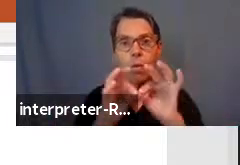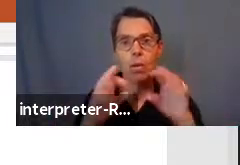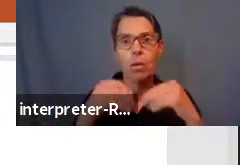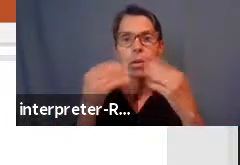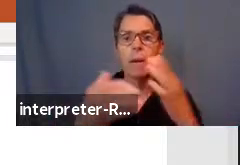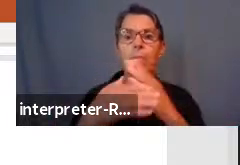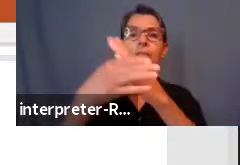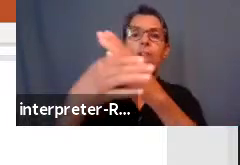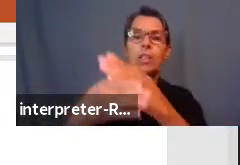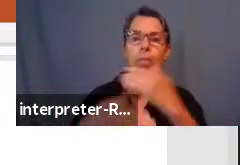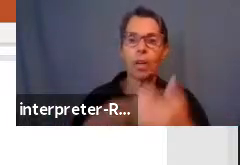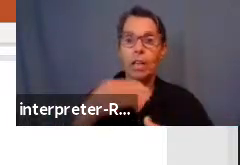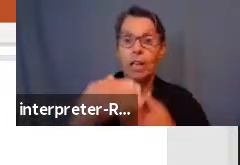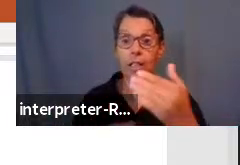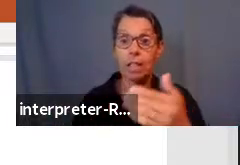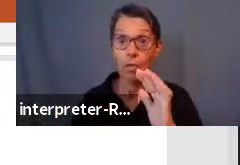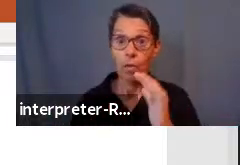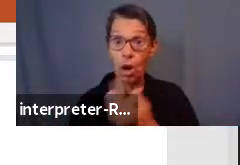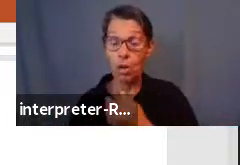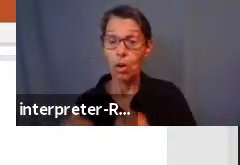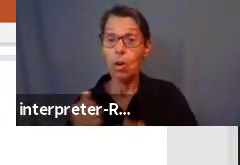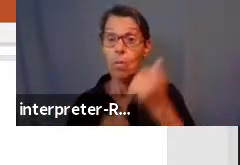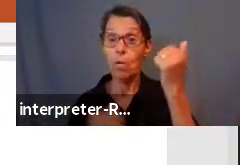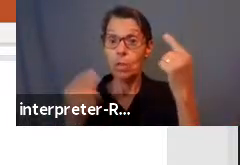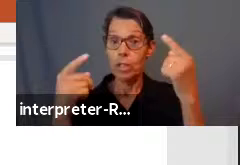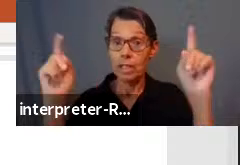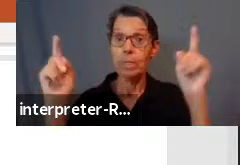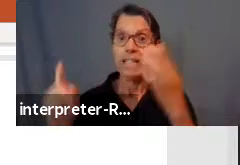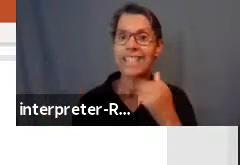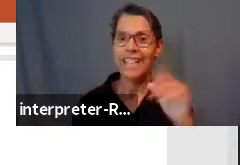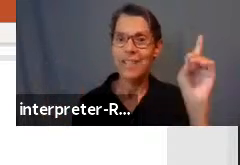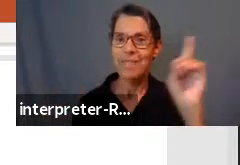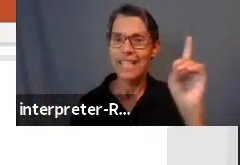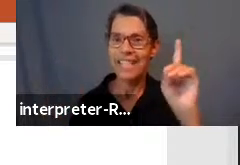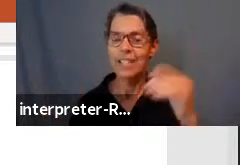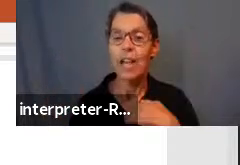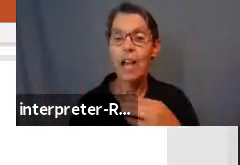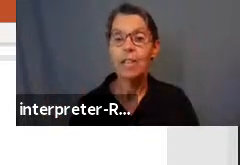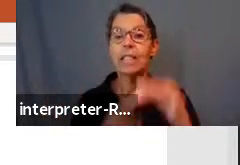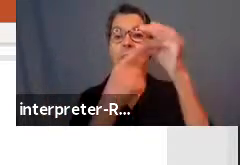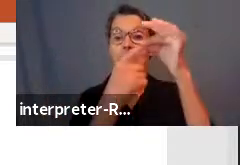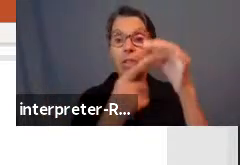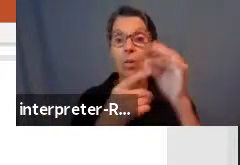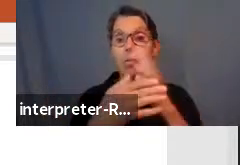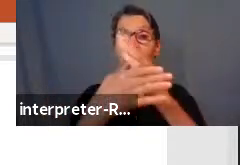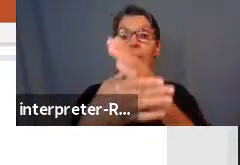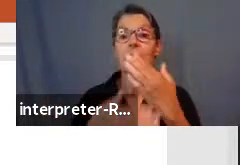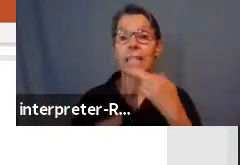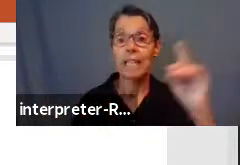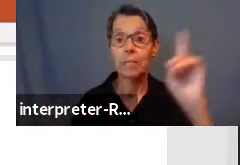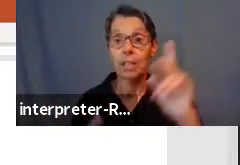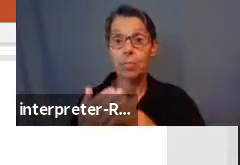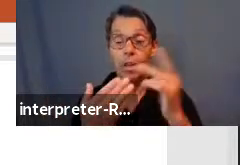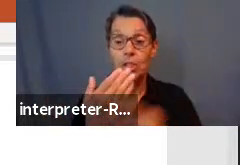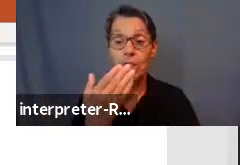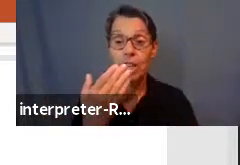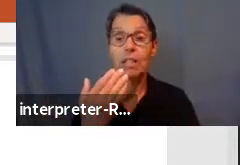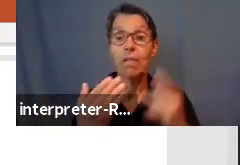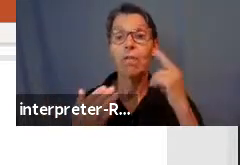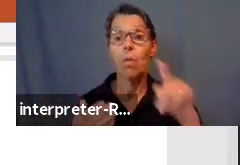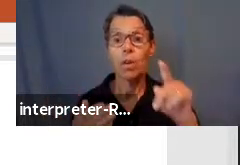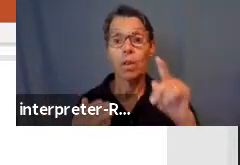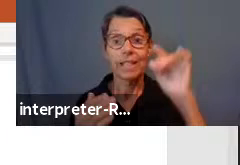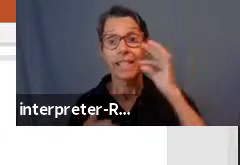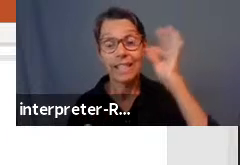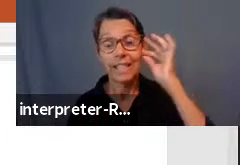think one of the ones that's been most successful has been in the areas of diabetes. We have the Special Prevention Diabetes Project for Indians, or SDPI. It